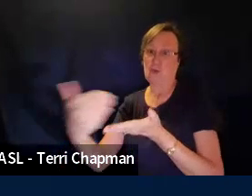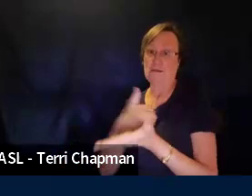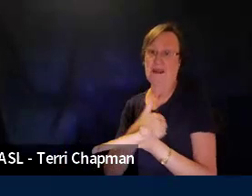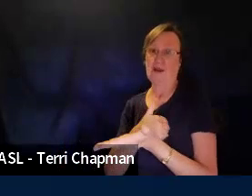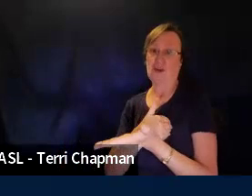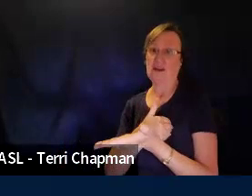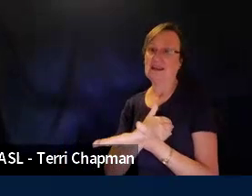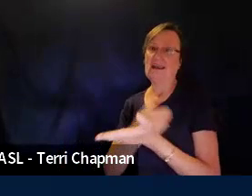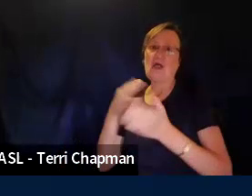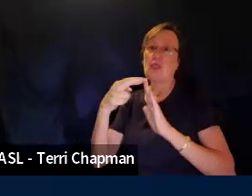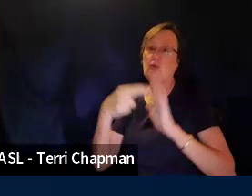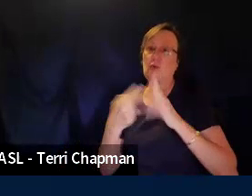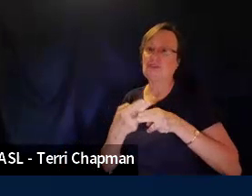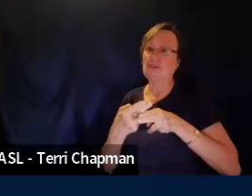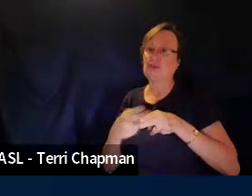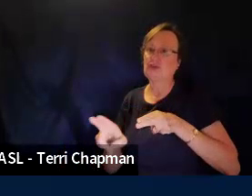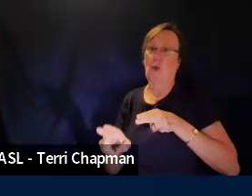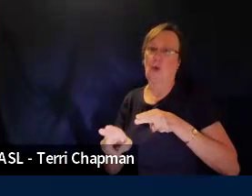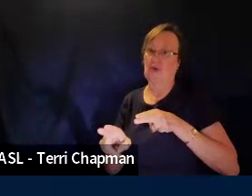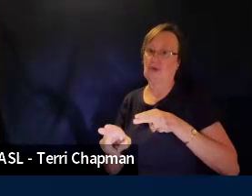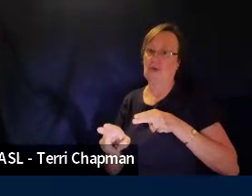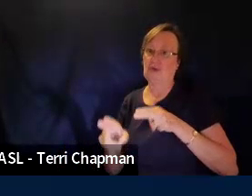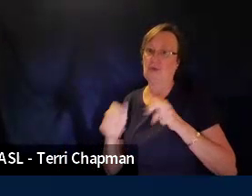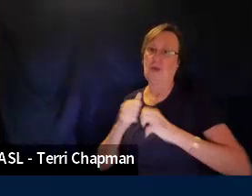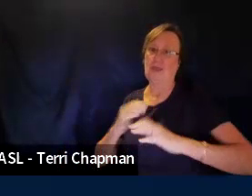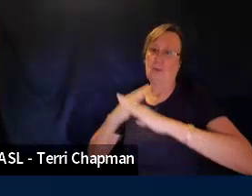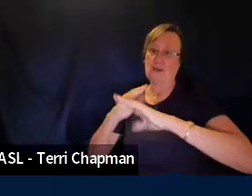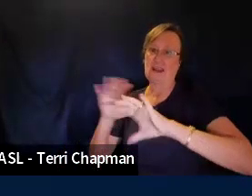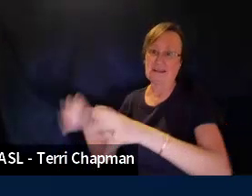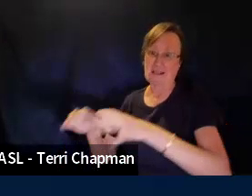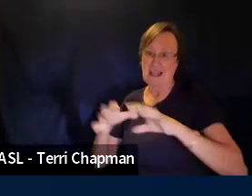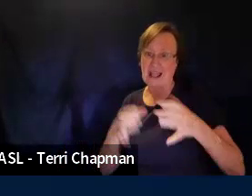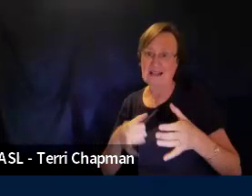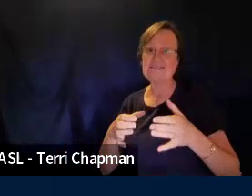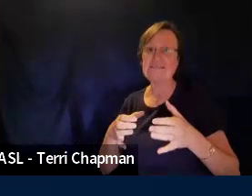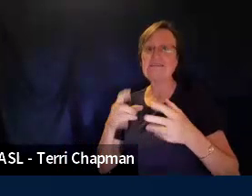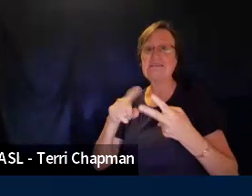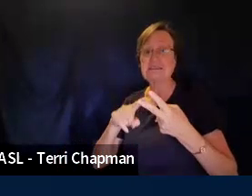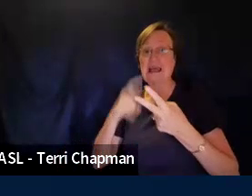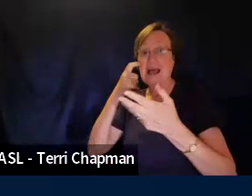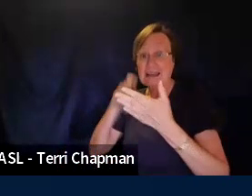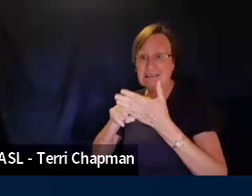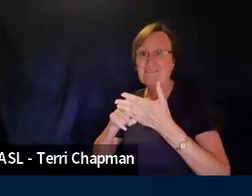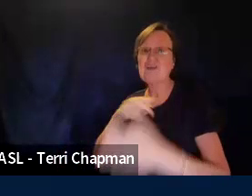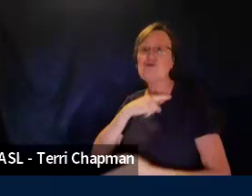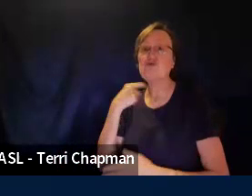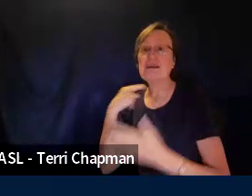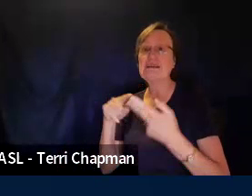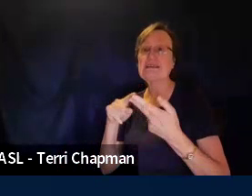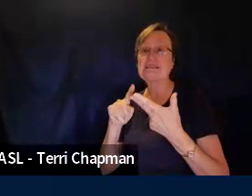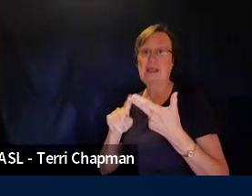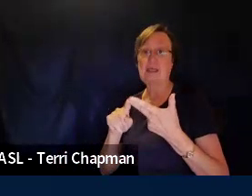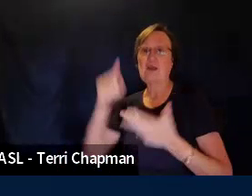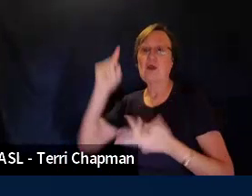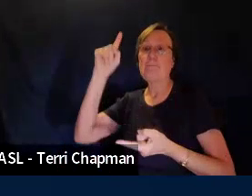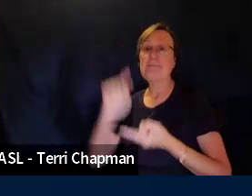pretty short with respect to the protected classes, the identification of the risk, and then the mitigation. But the